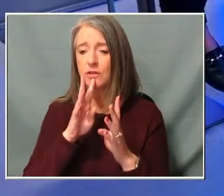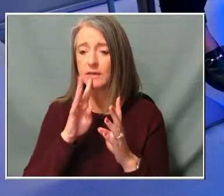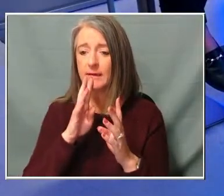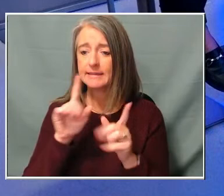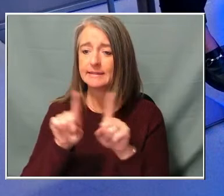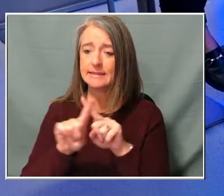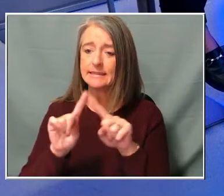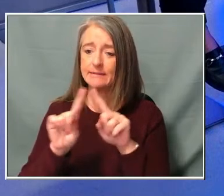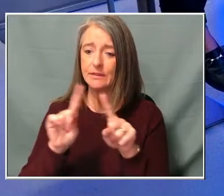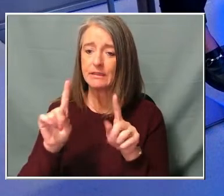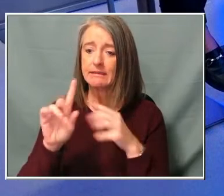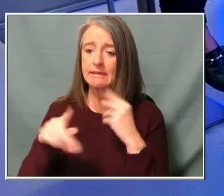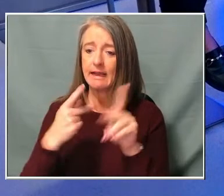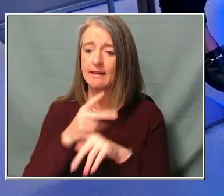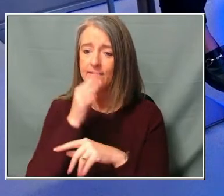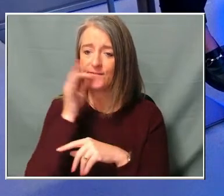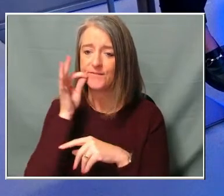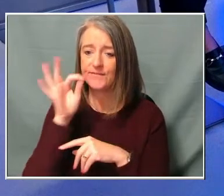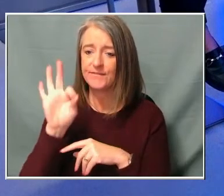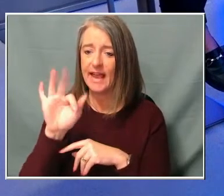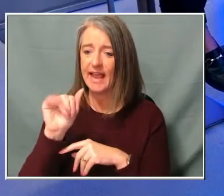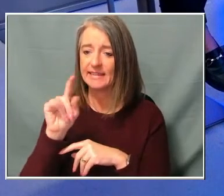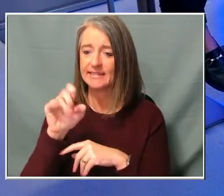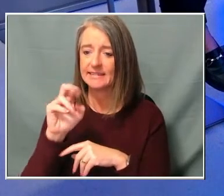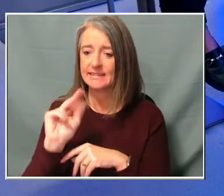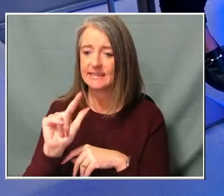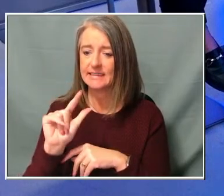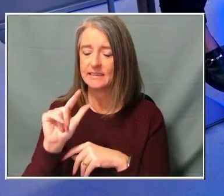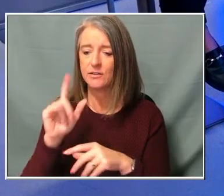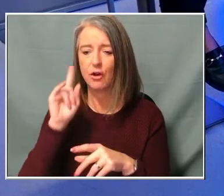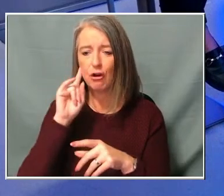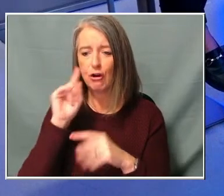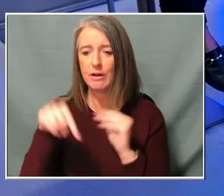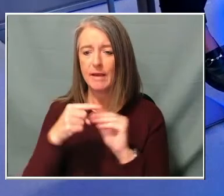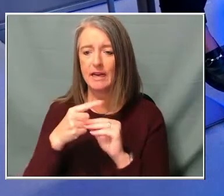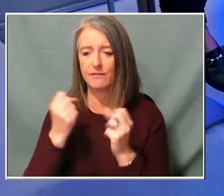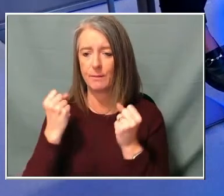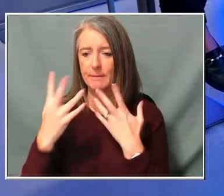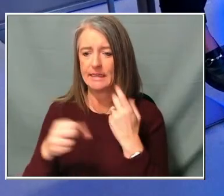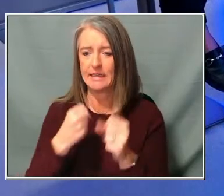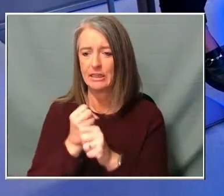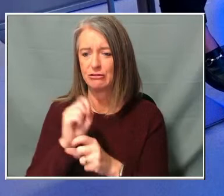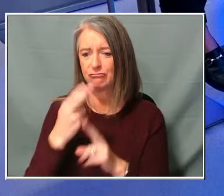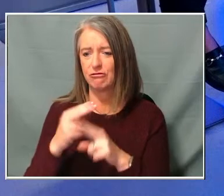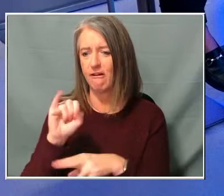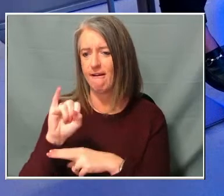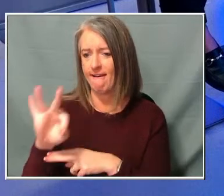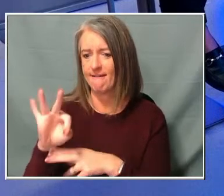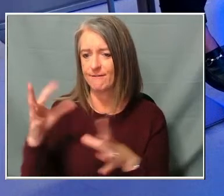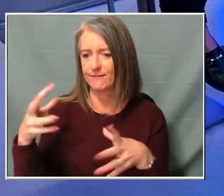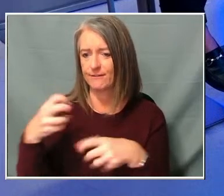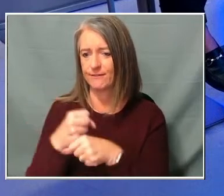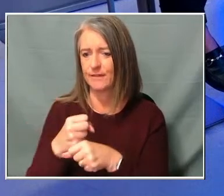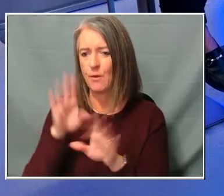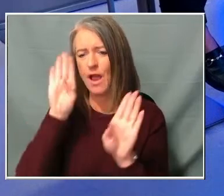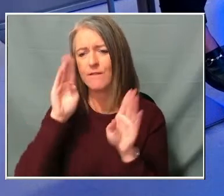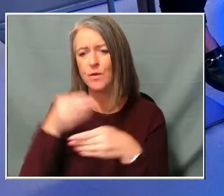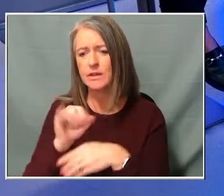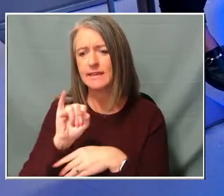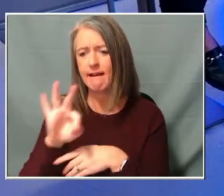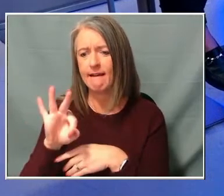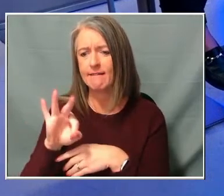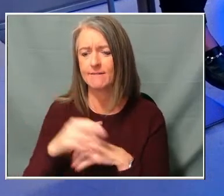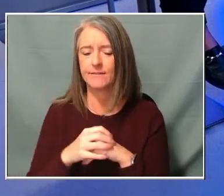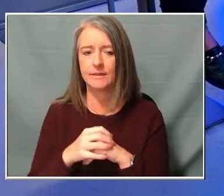talked about this, IF. We've heard about it for the last several years, but why the focus on IF for this? Well, I